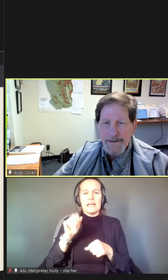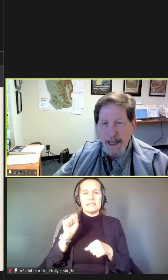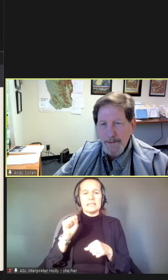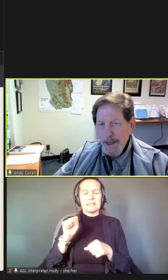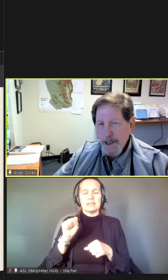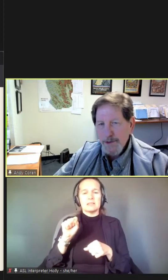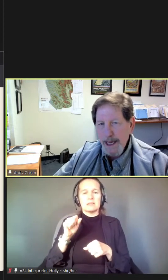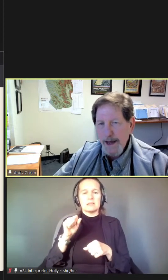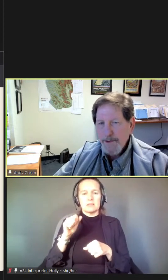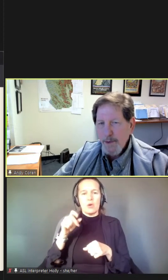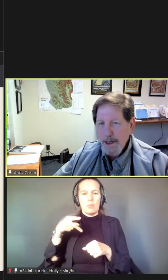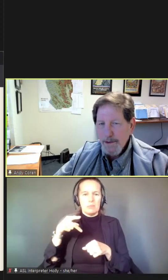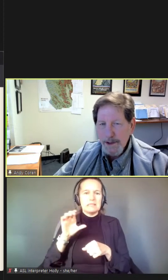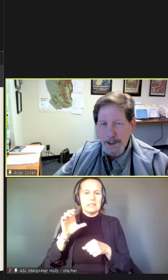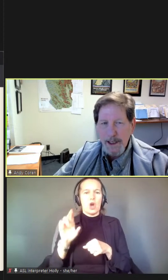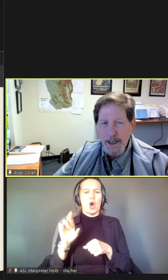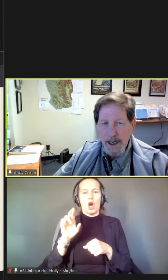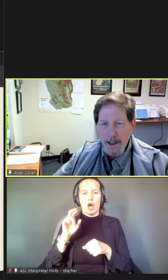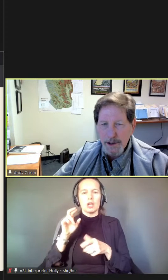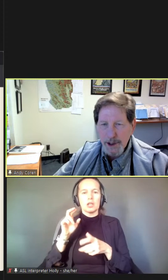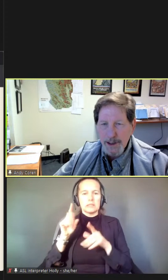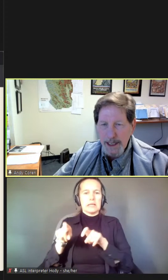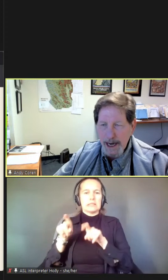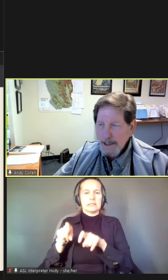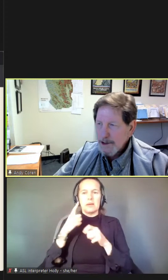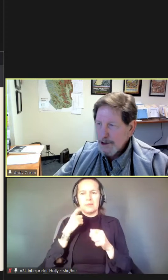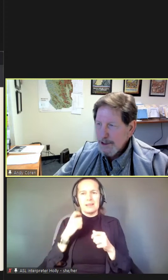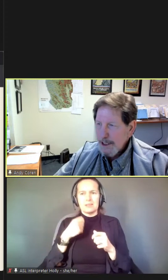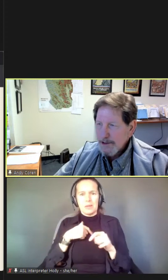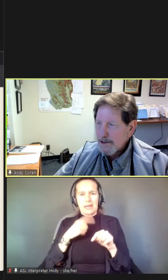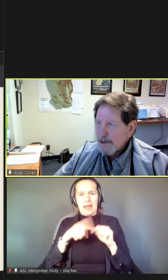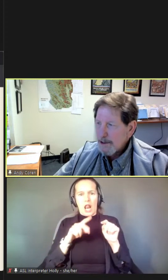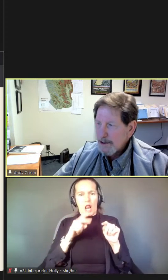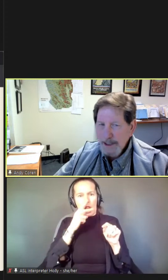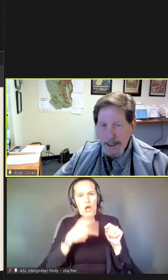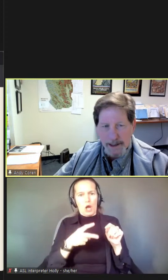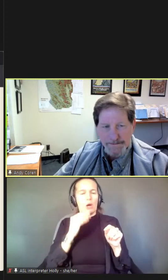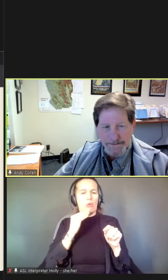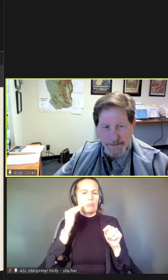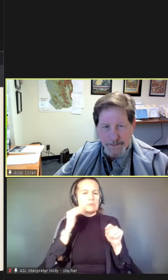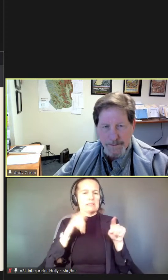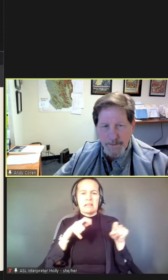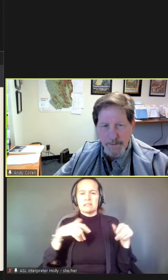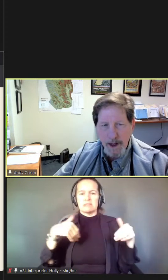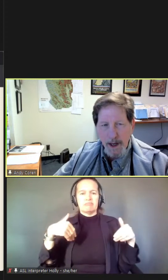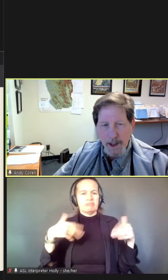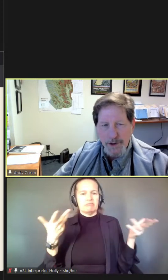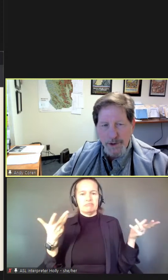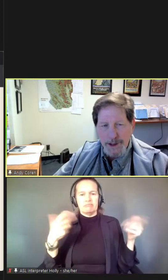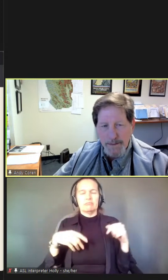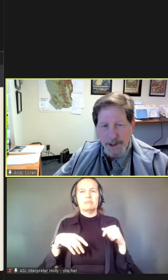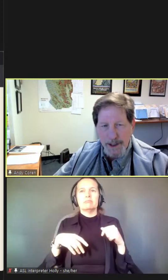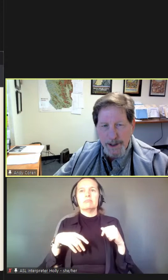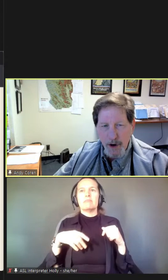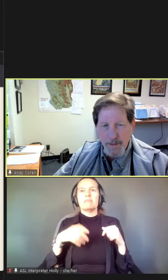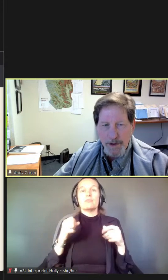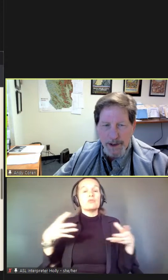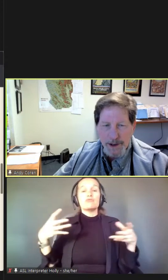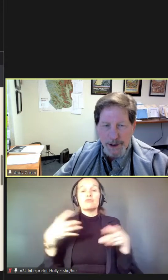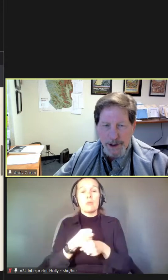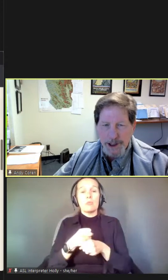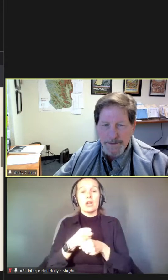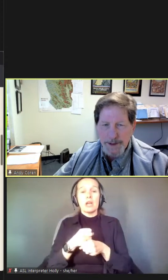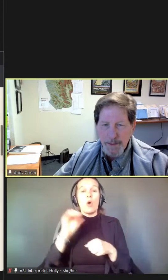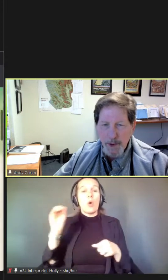PCRs, because we have no way to really look at the antigen tests in this data. So in summary, the